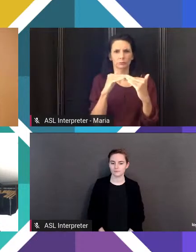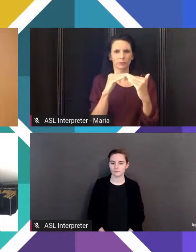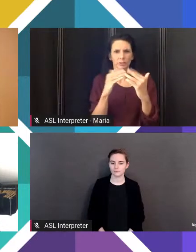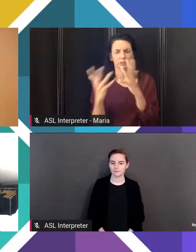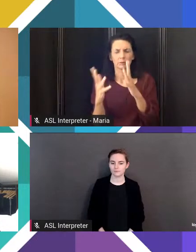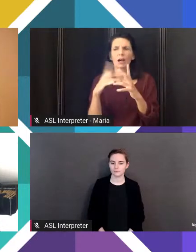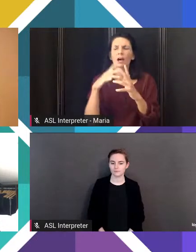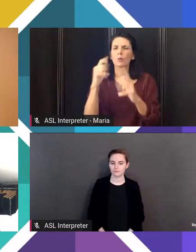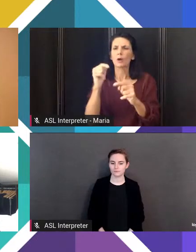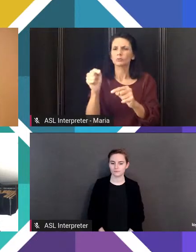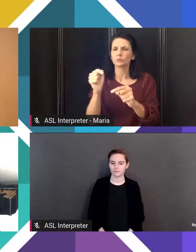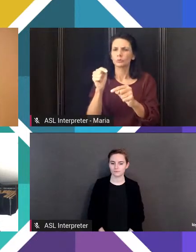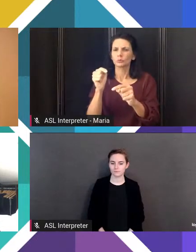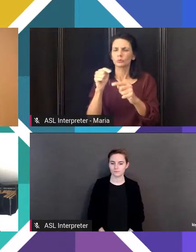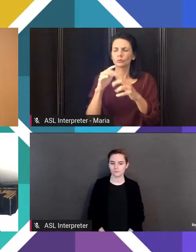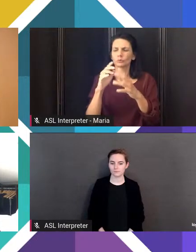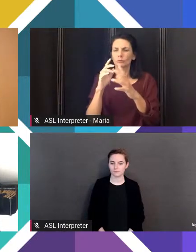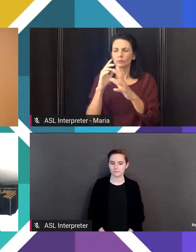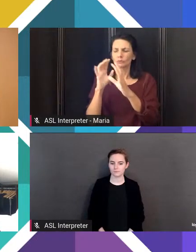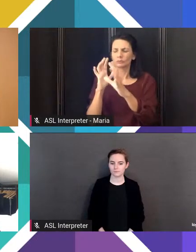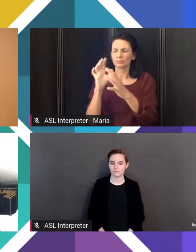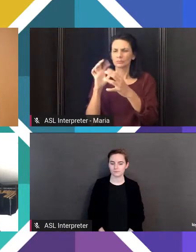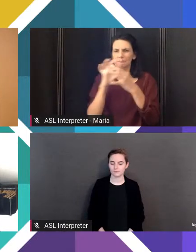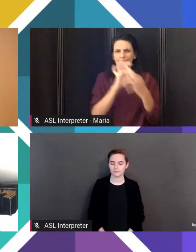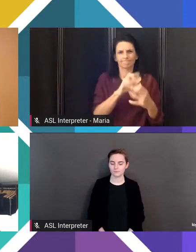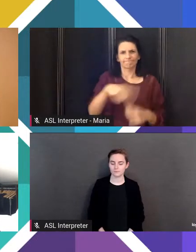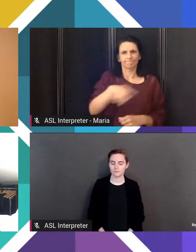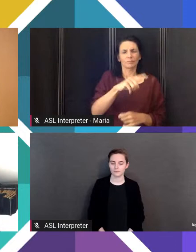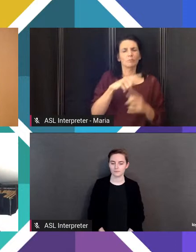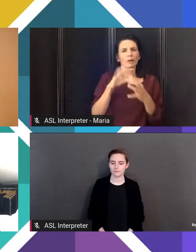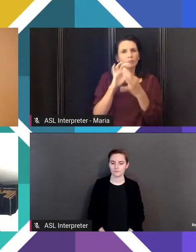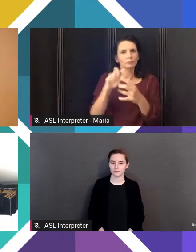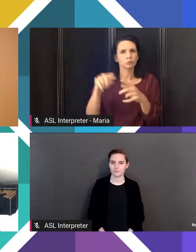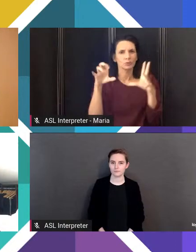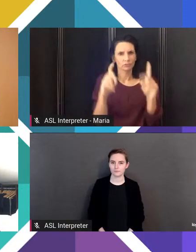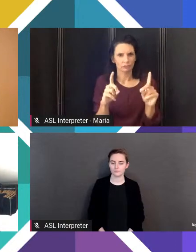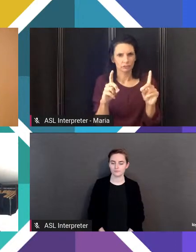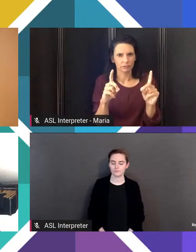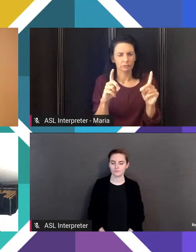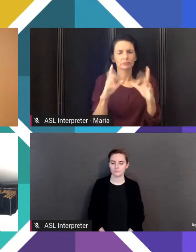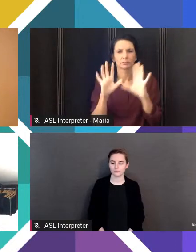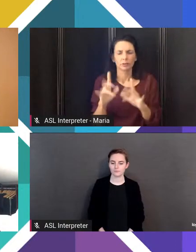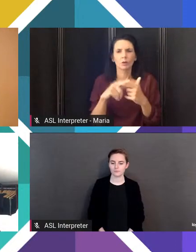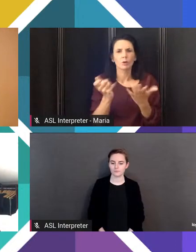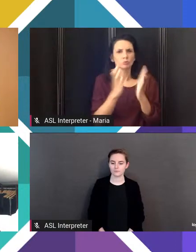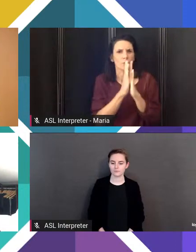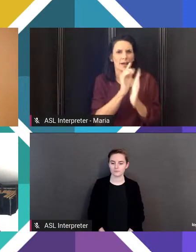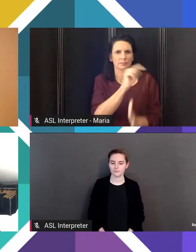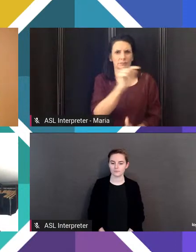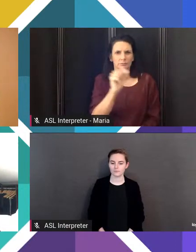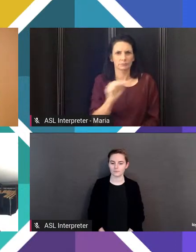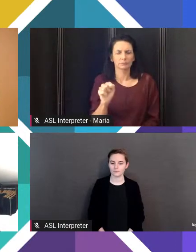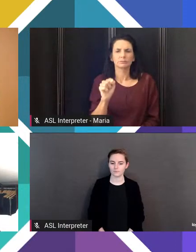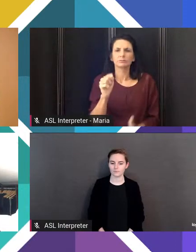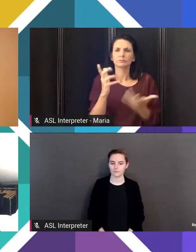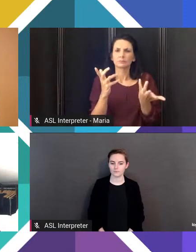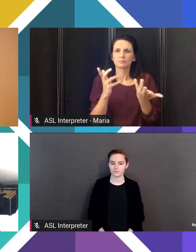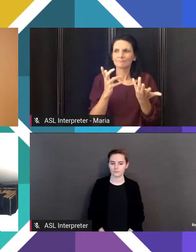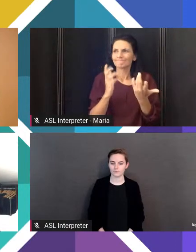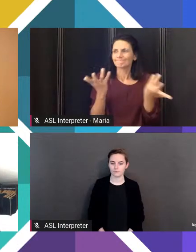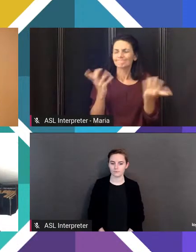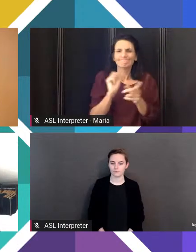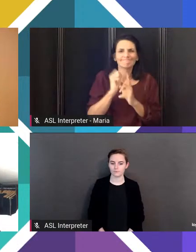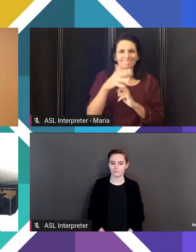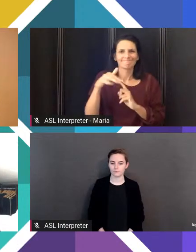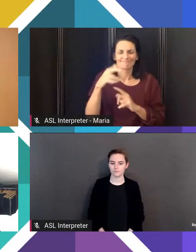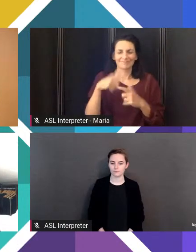to education and ask all of you, you know, the context or context in which you were taught this nebulous